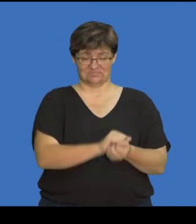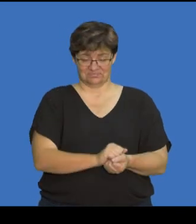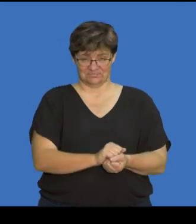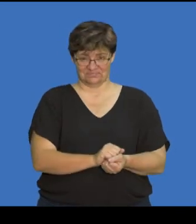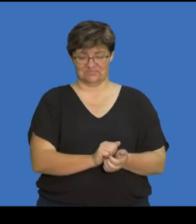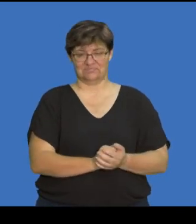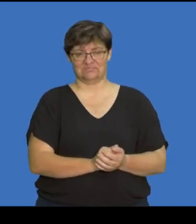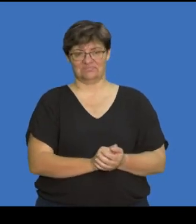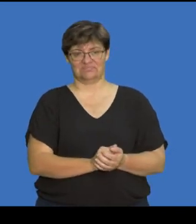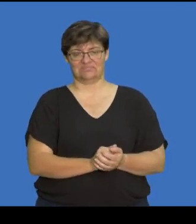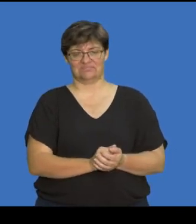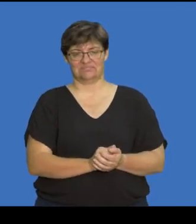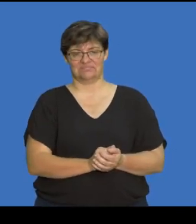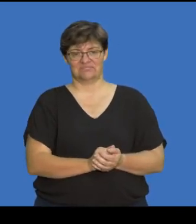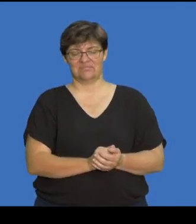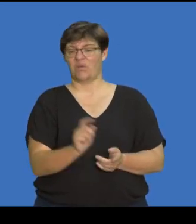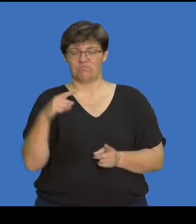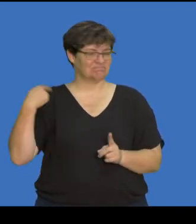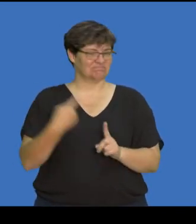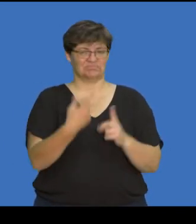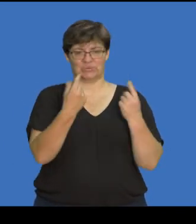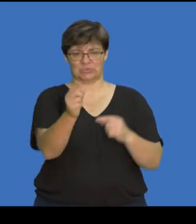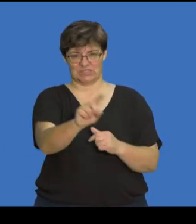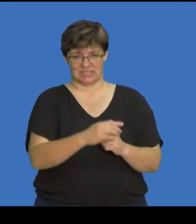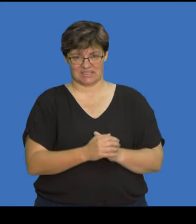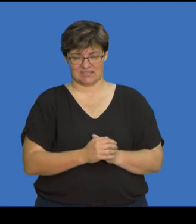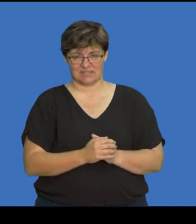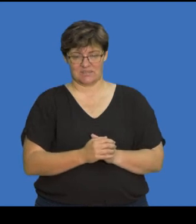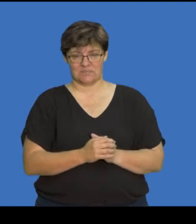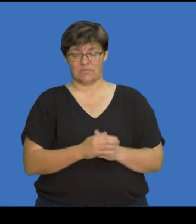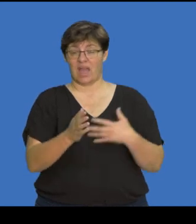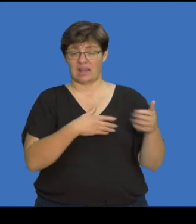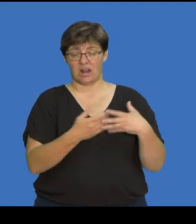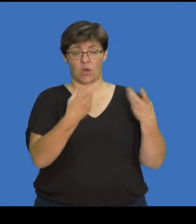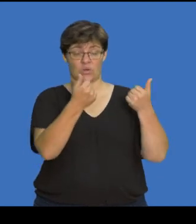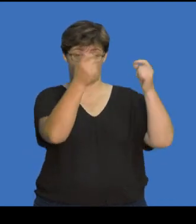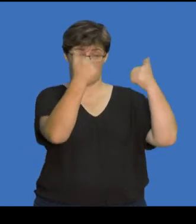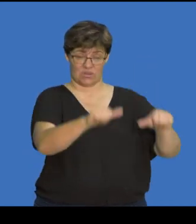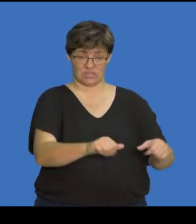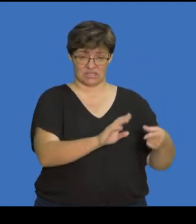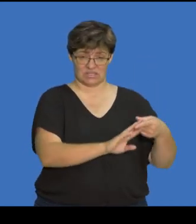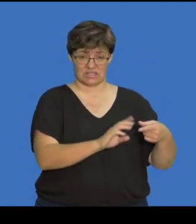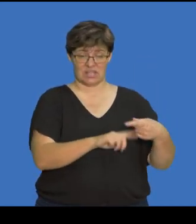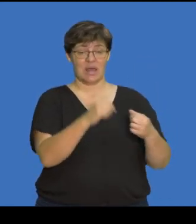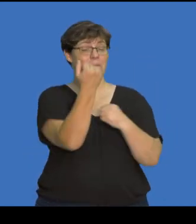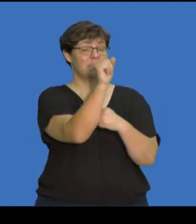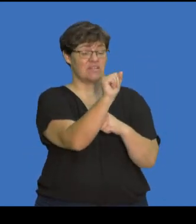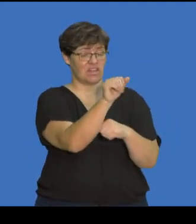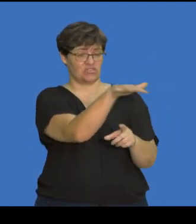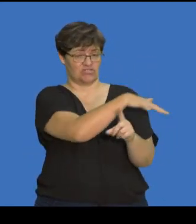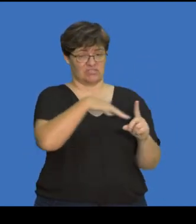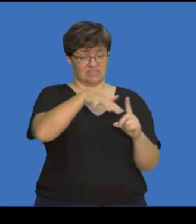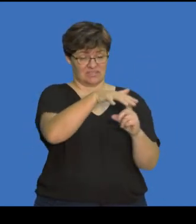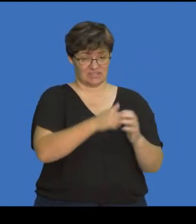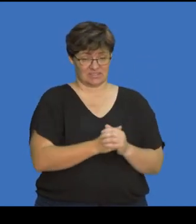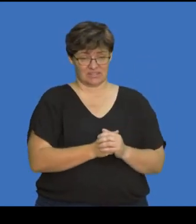let's summarize what we've done. We've dealt with cost accounting in a manufacturing concern. We've dealt